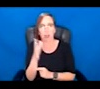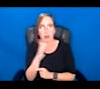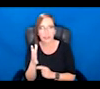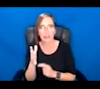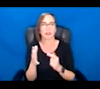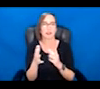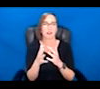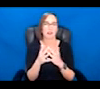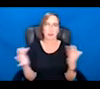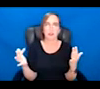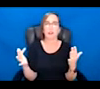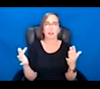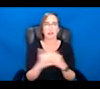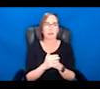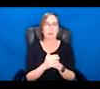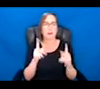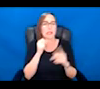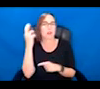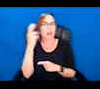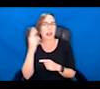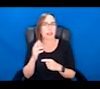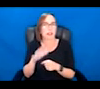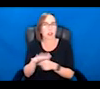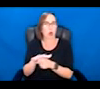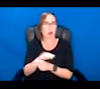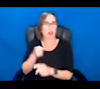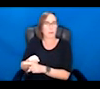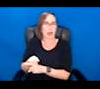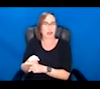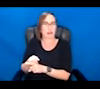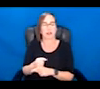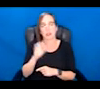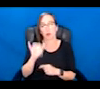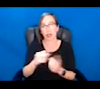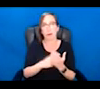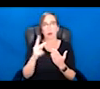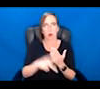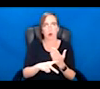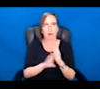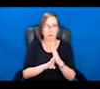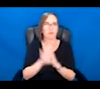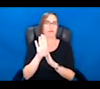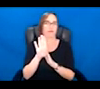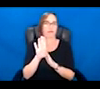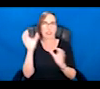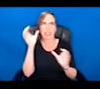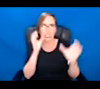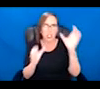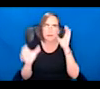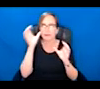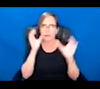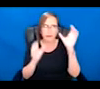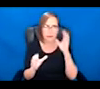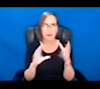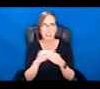communities and so forth and so on. And so there was the birth of the program, was through hearing these stories and